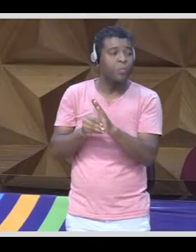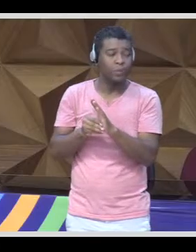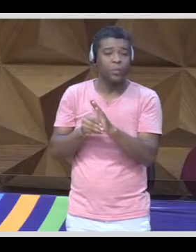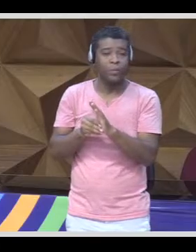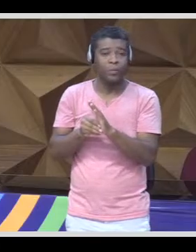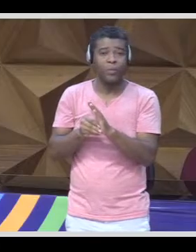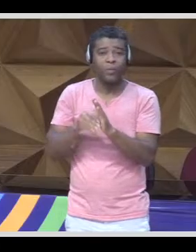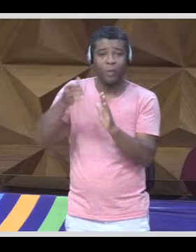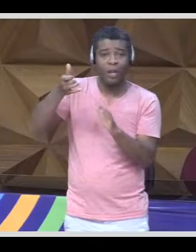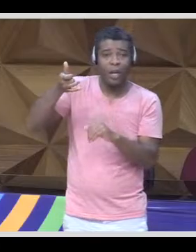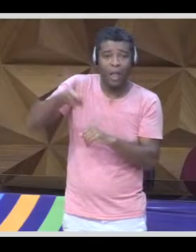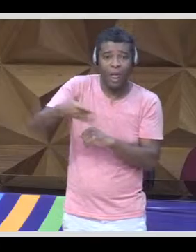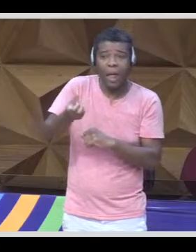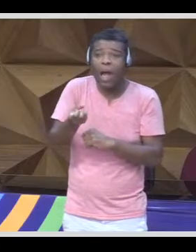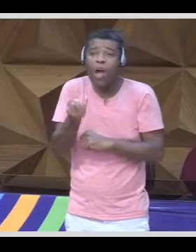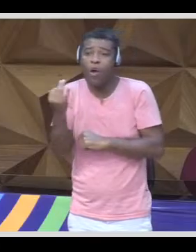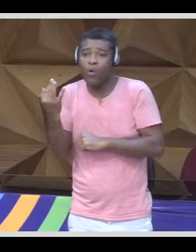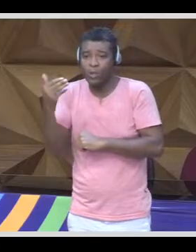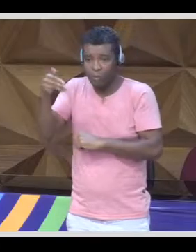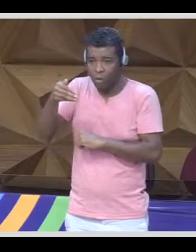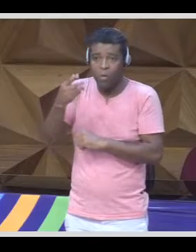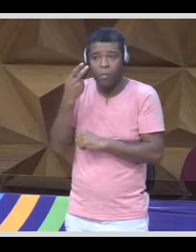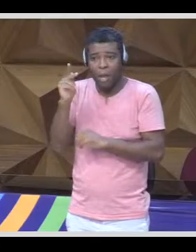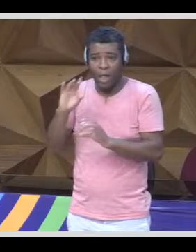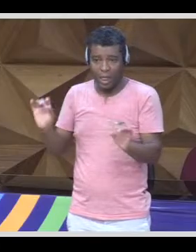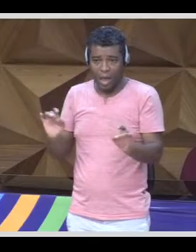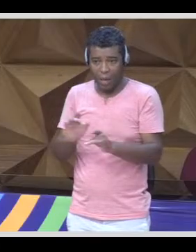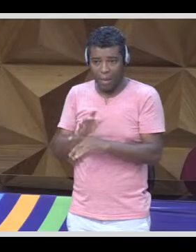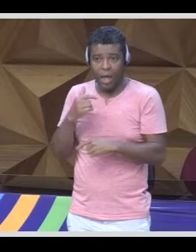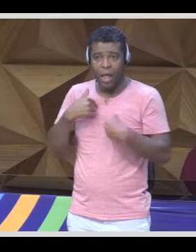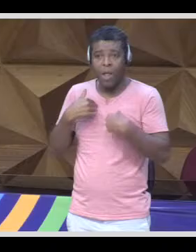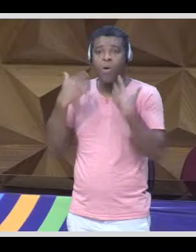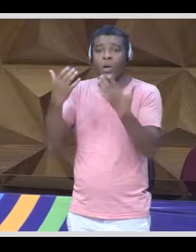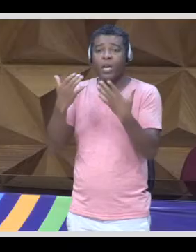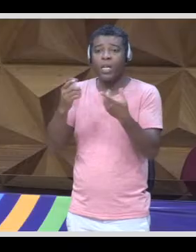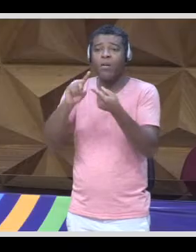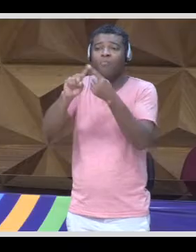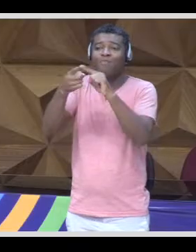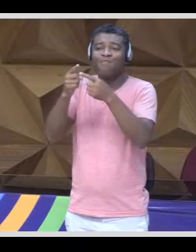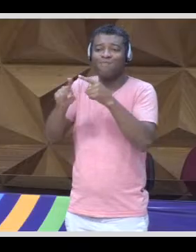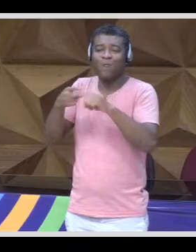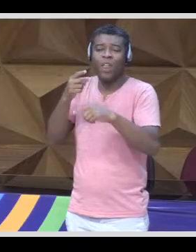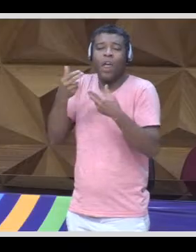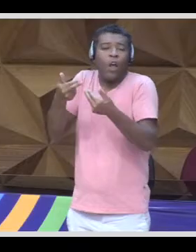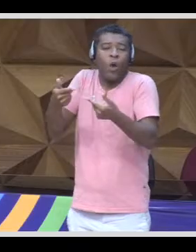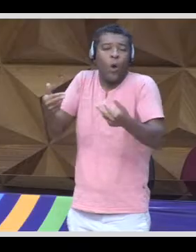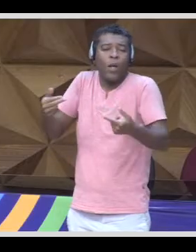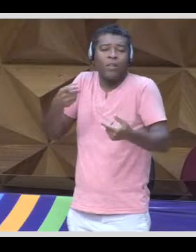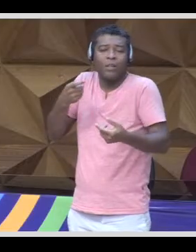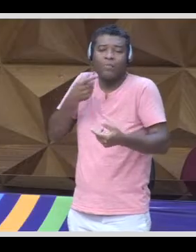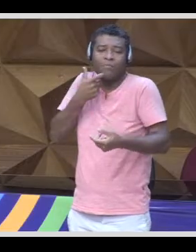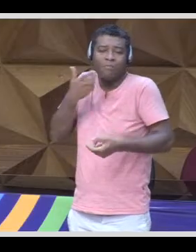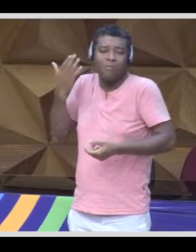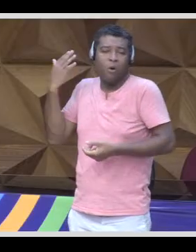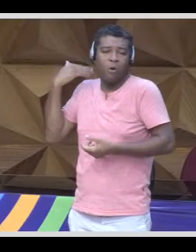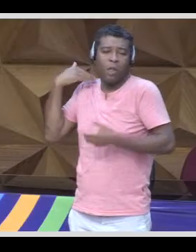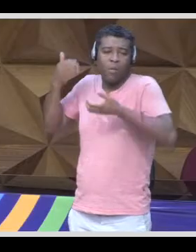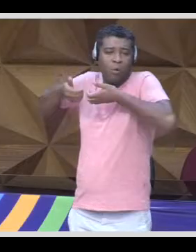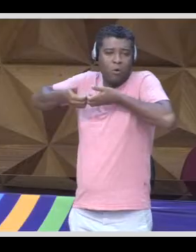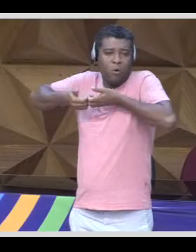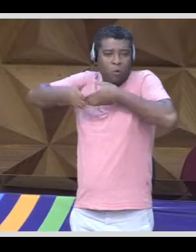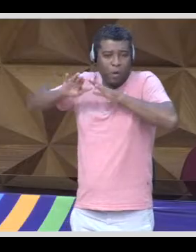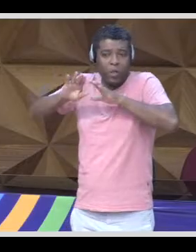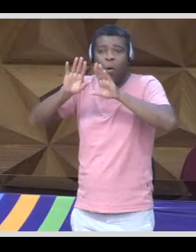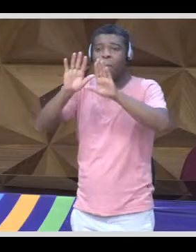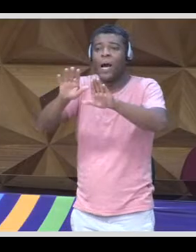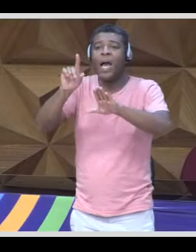finish, to discuss something that we started very recently, very, very recently, but that I find very relevant, so that's what I'm